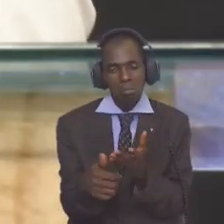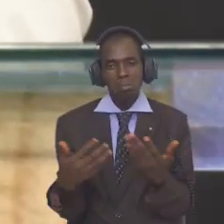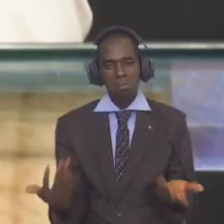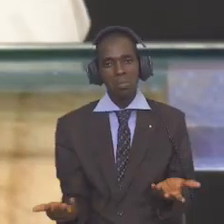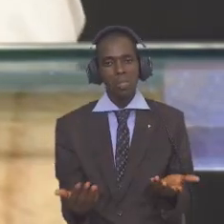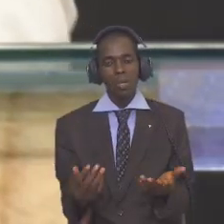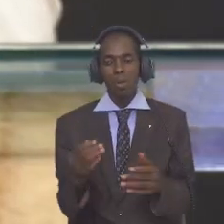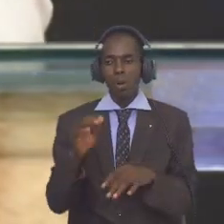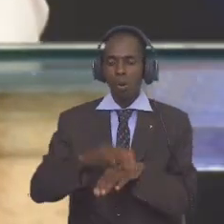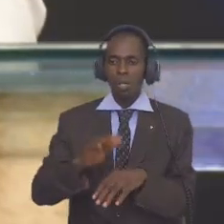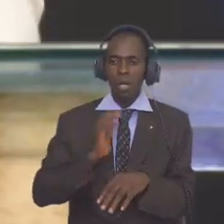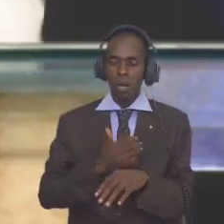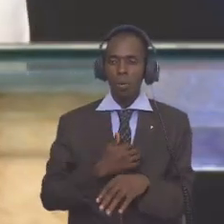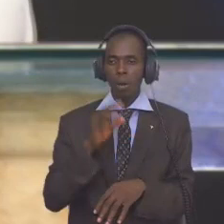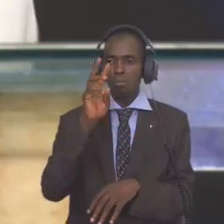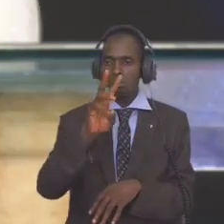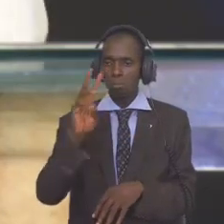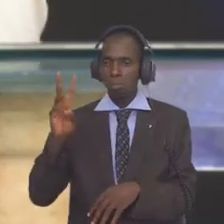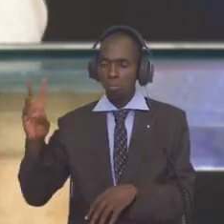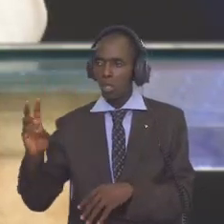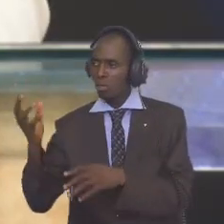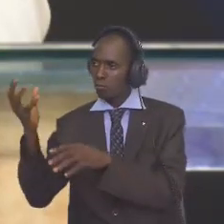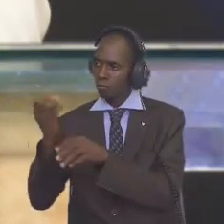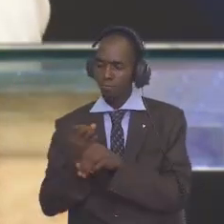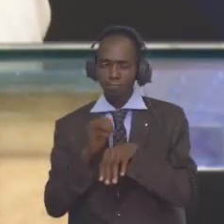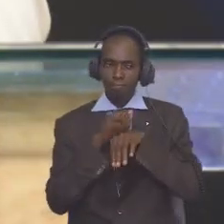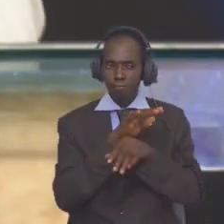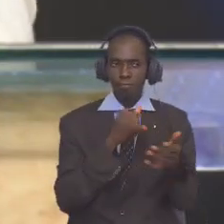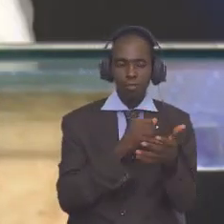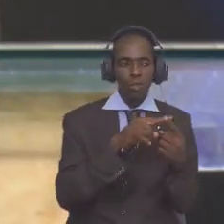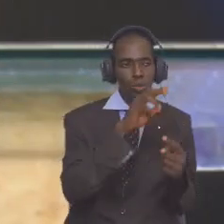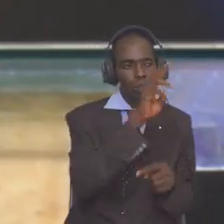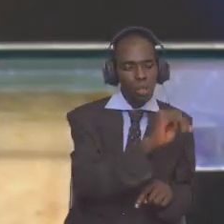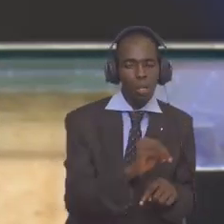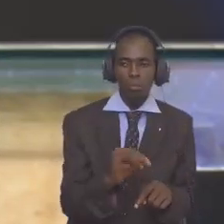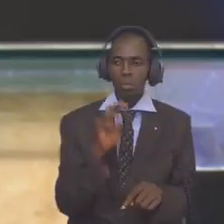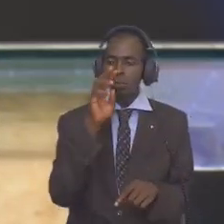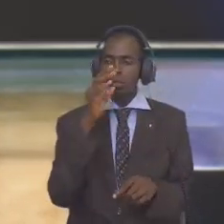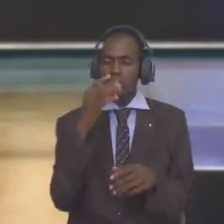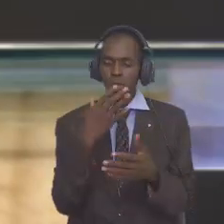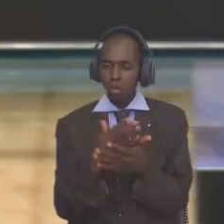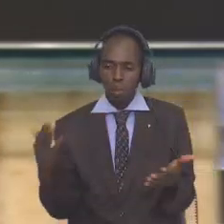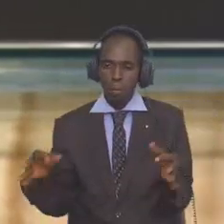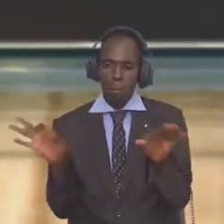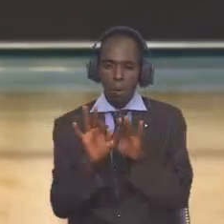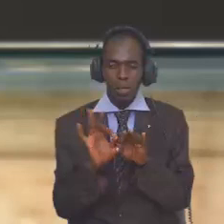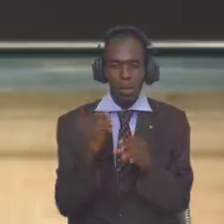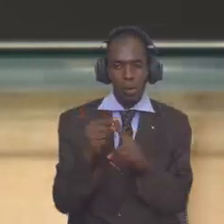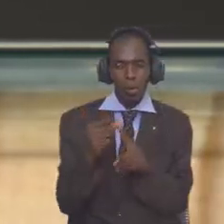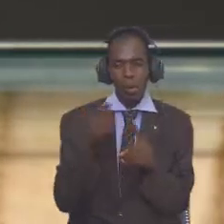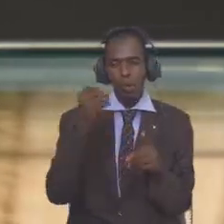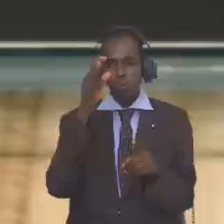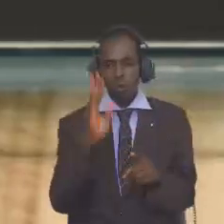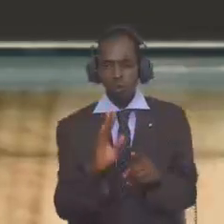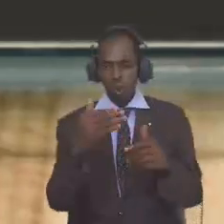already on our website, the materials we have already on our YouTube, the materials you have yourself, and then